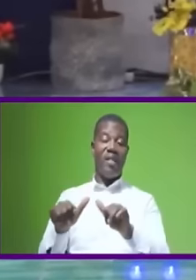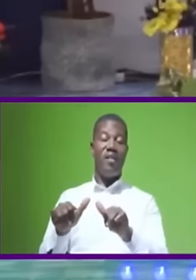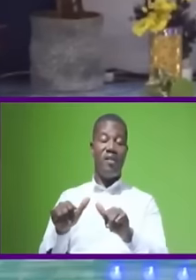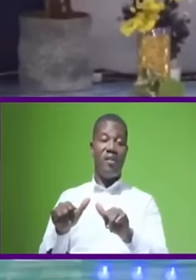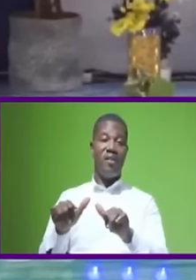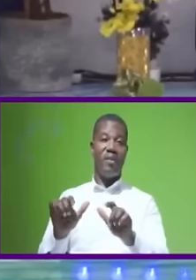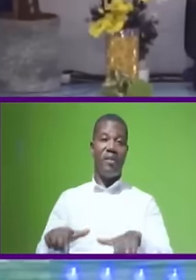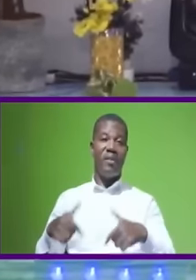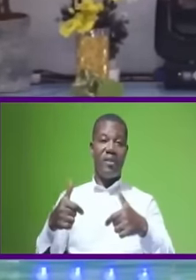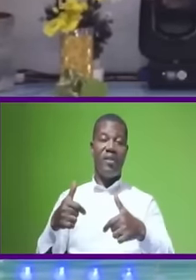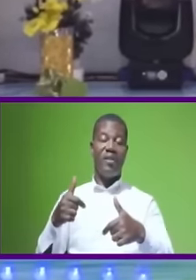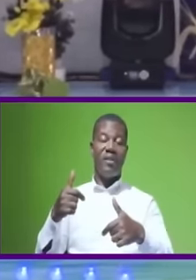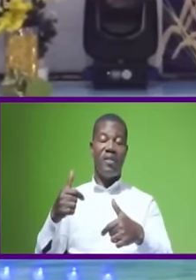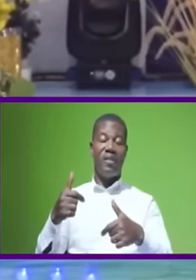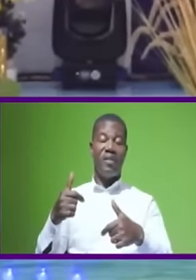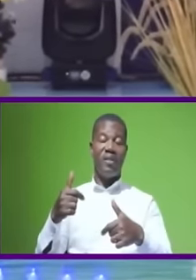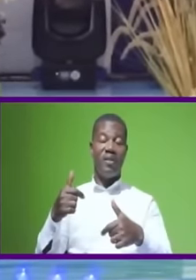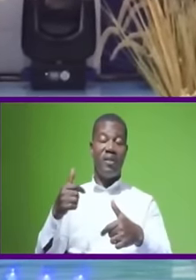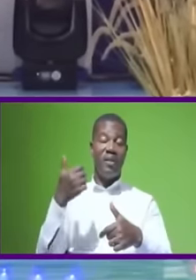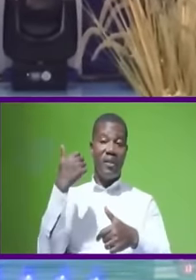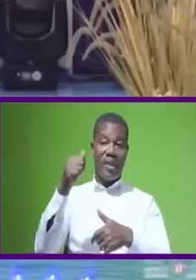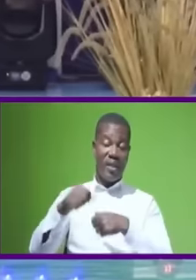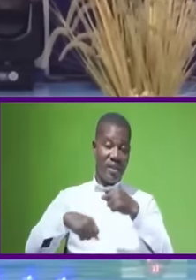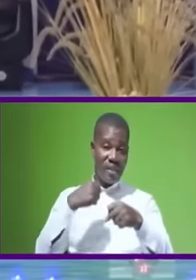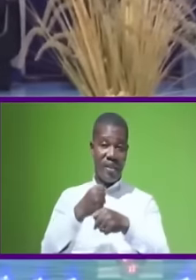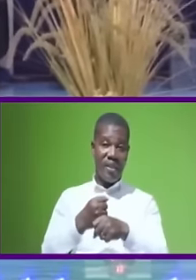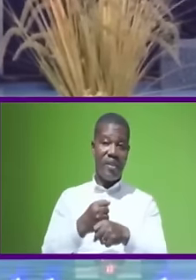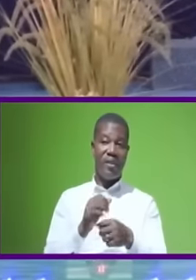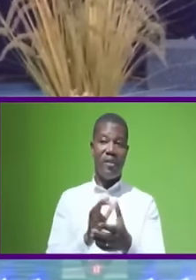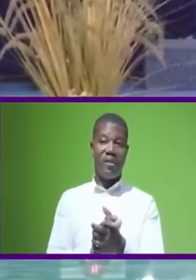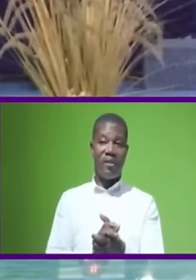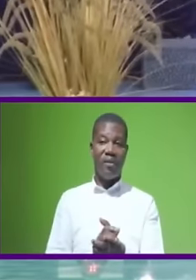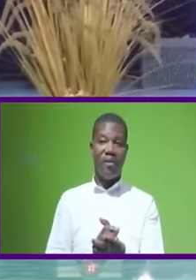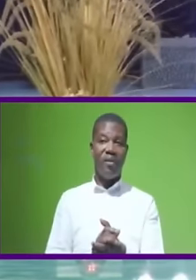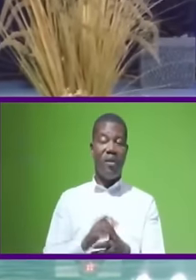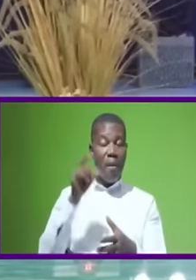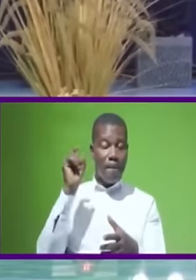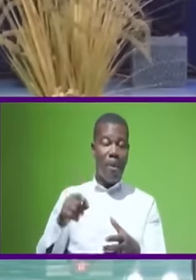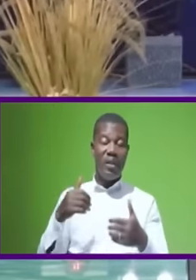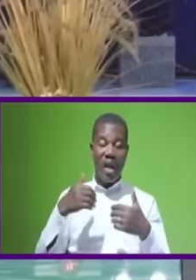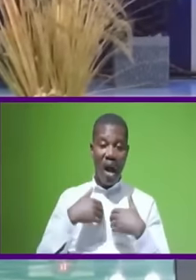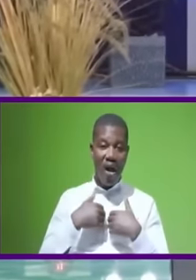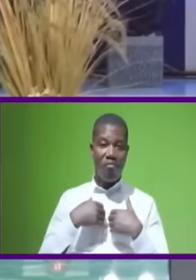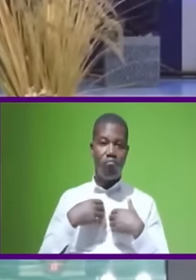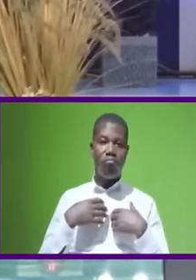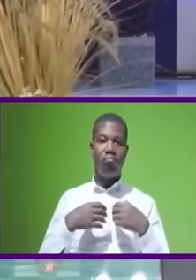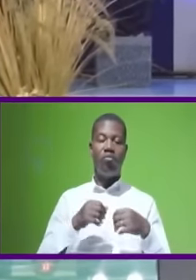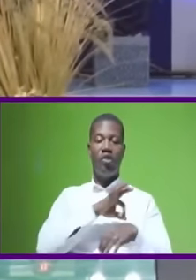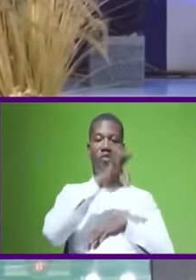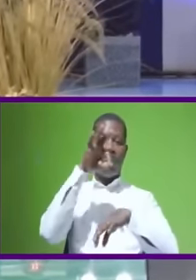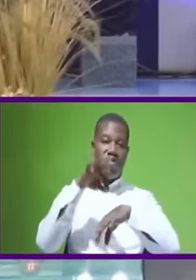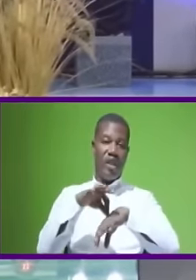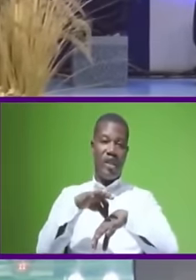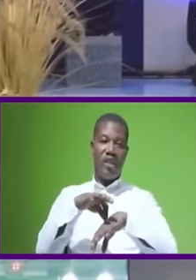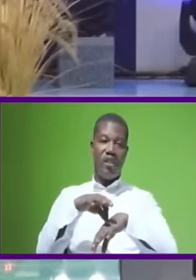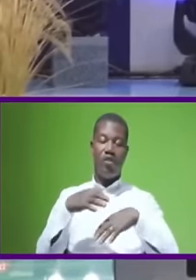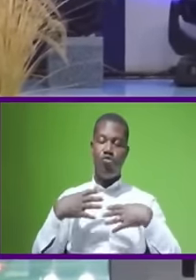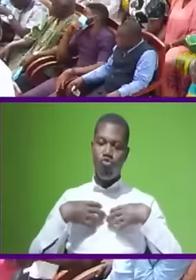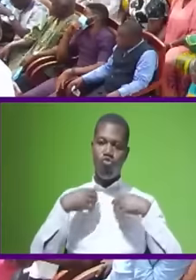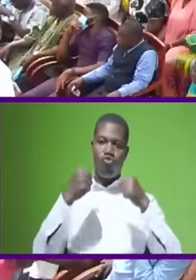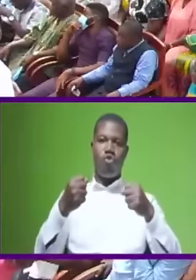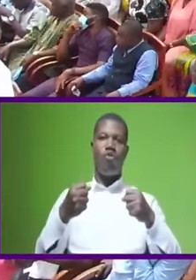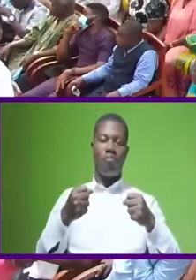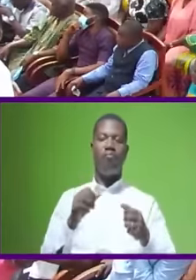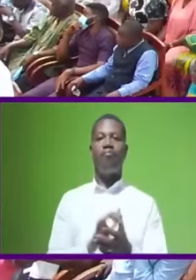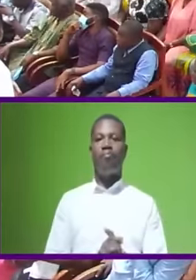so even 10 years eji enya structures before something can